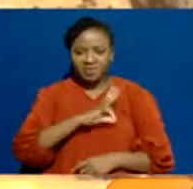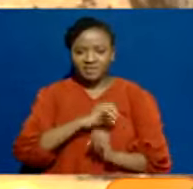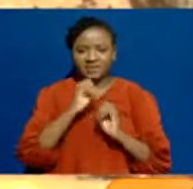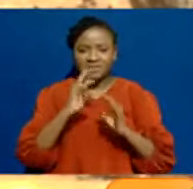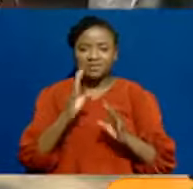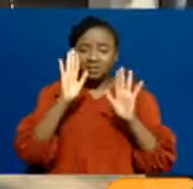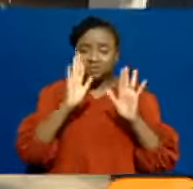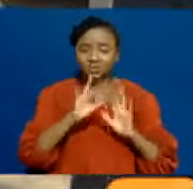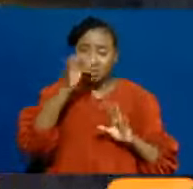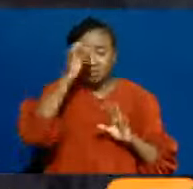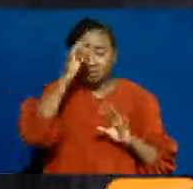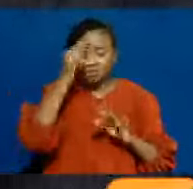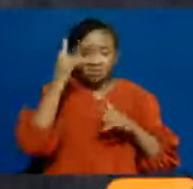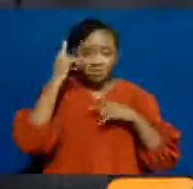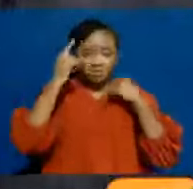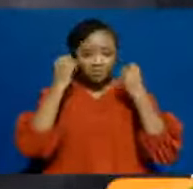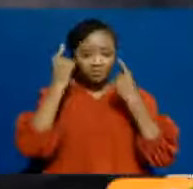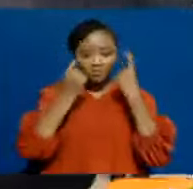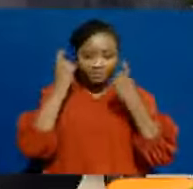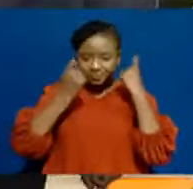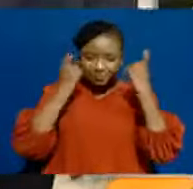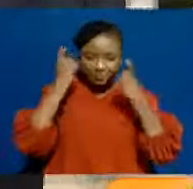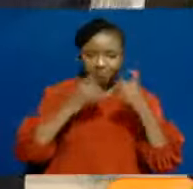vitu zingine.